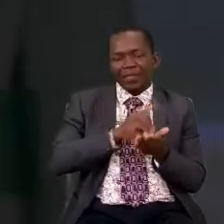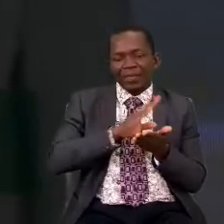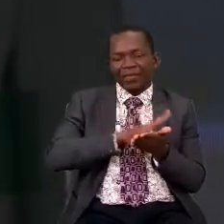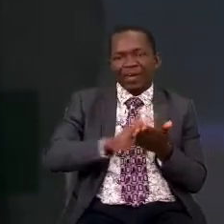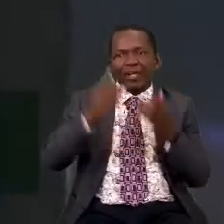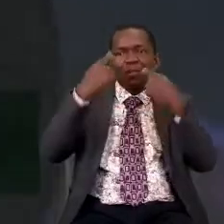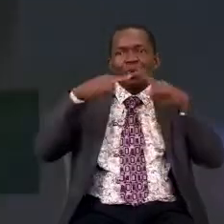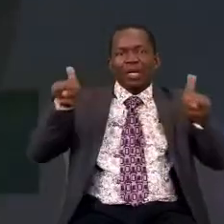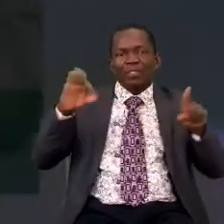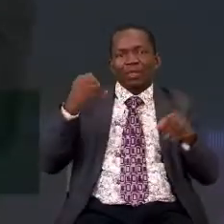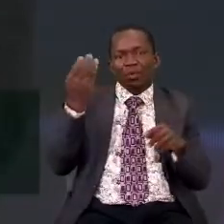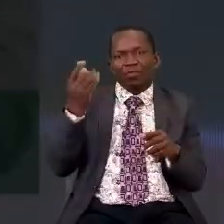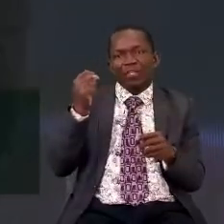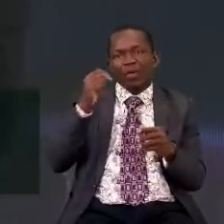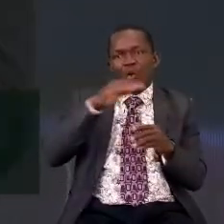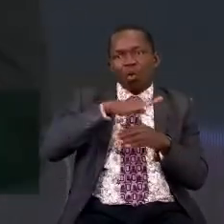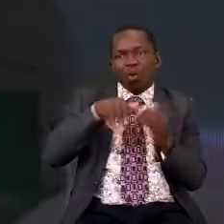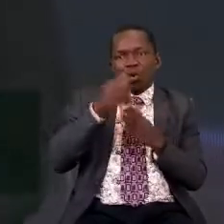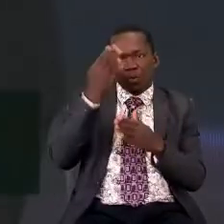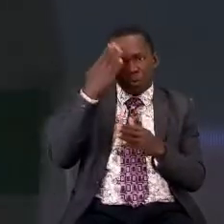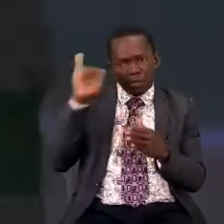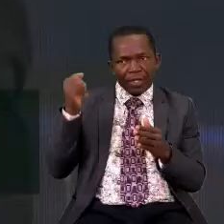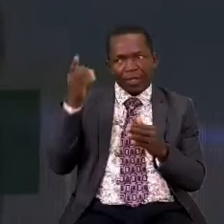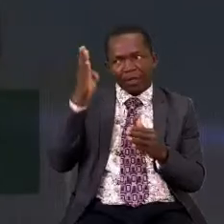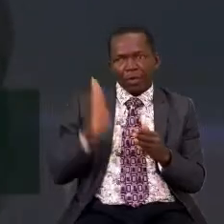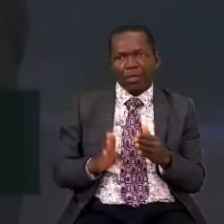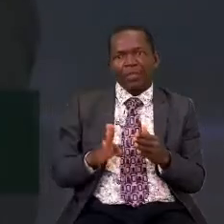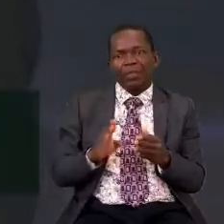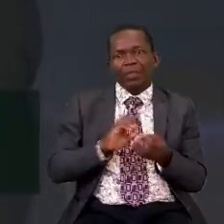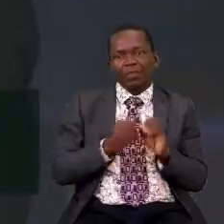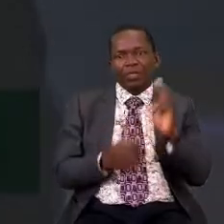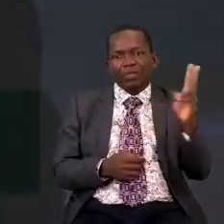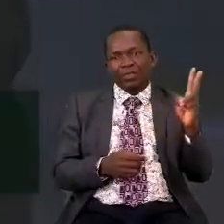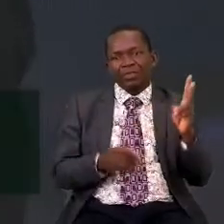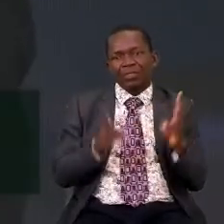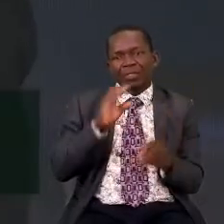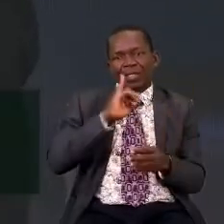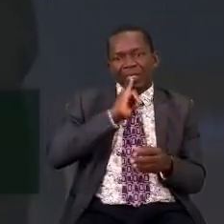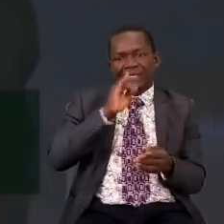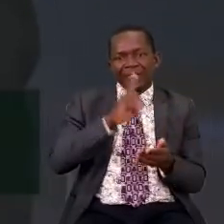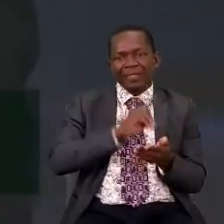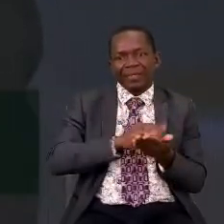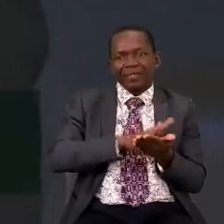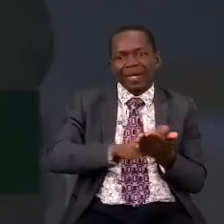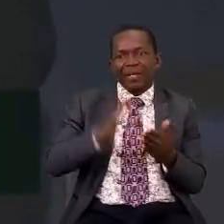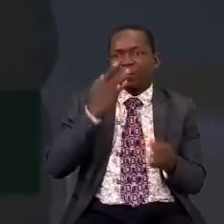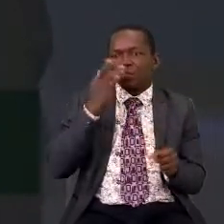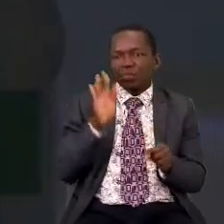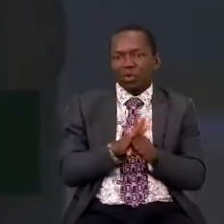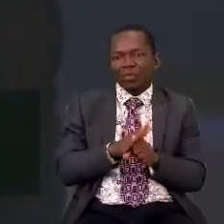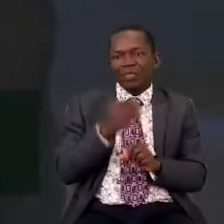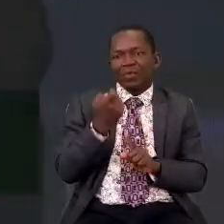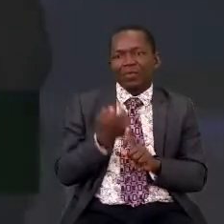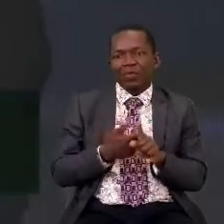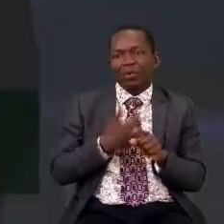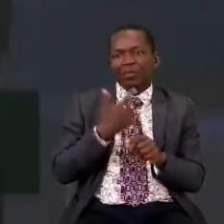omnipotent God. The divine promise from the God who is almighty, all-powerful, and he